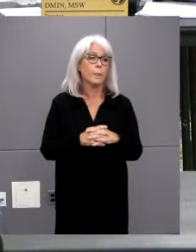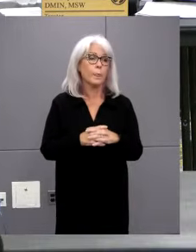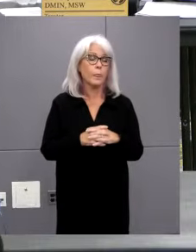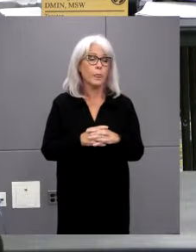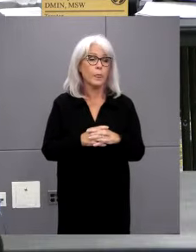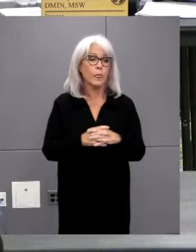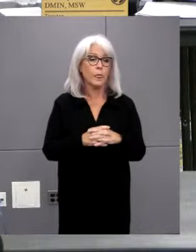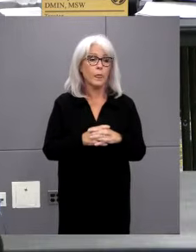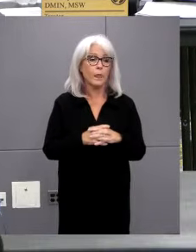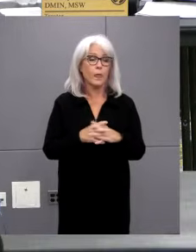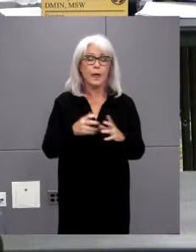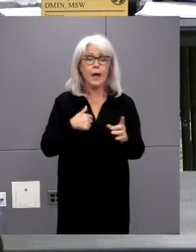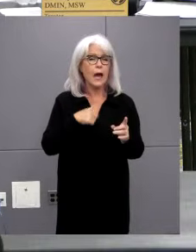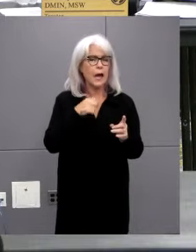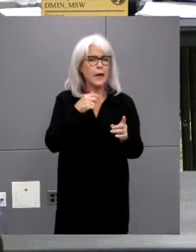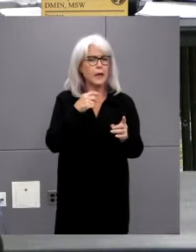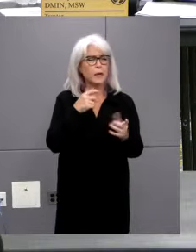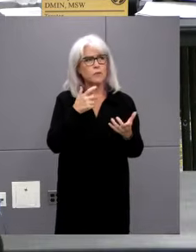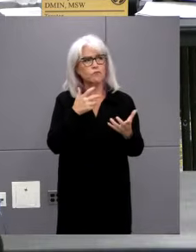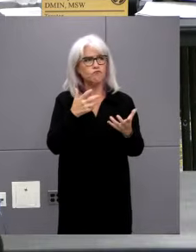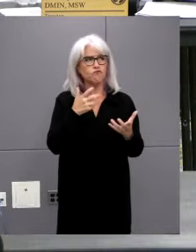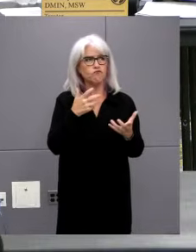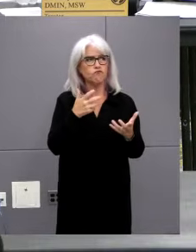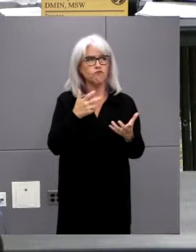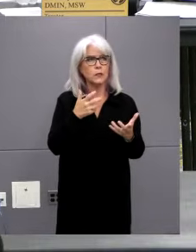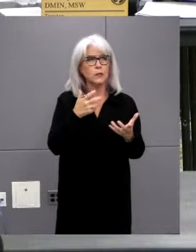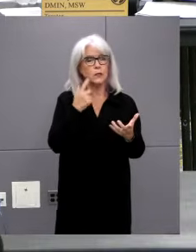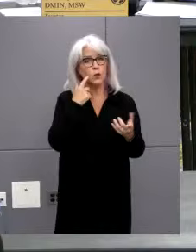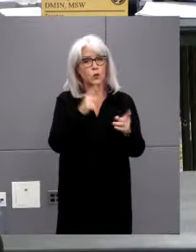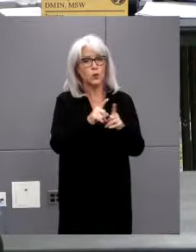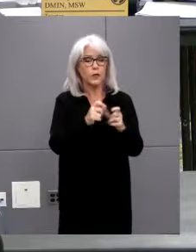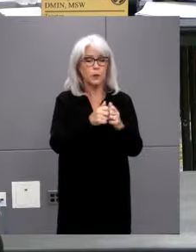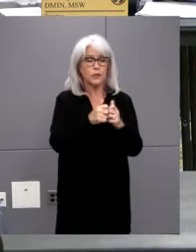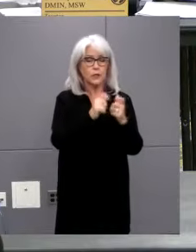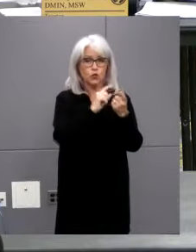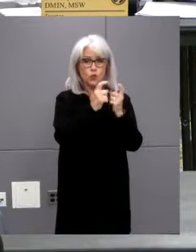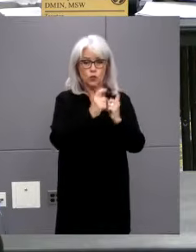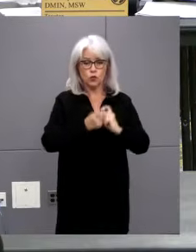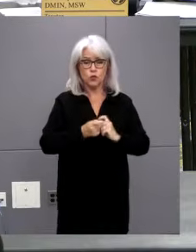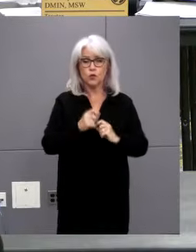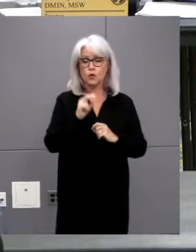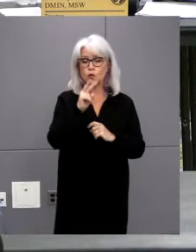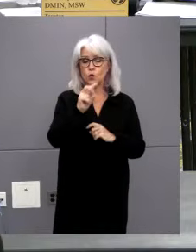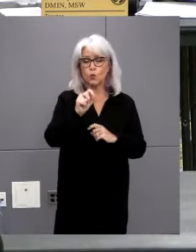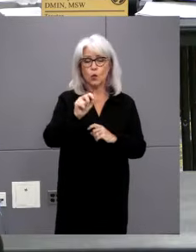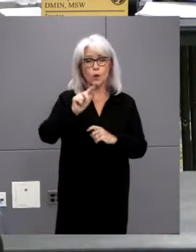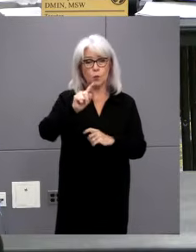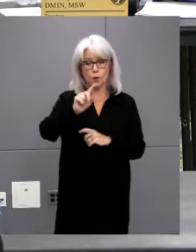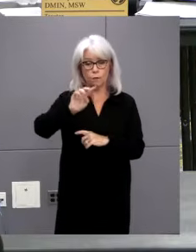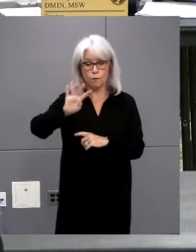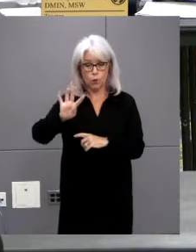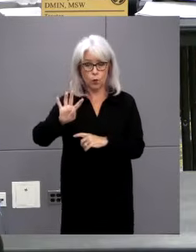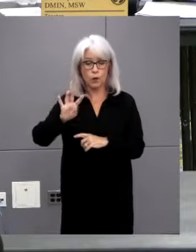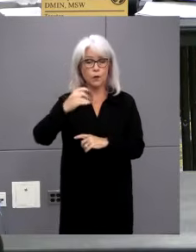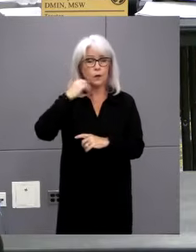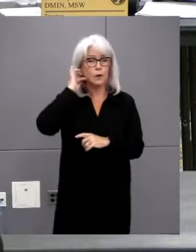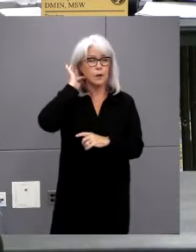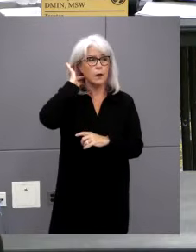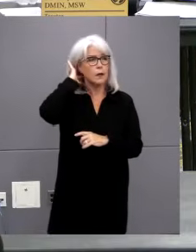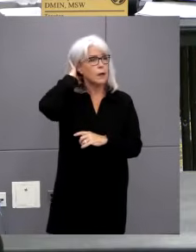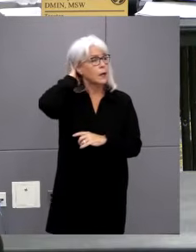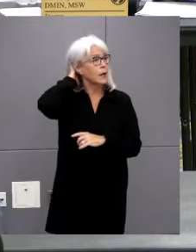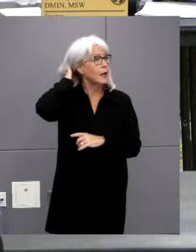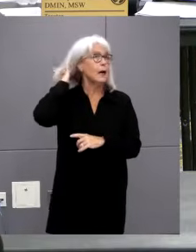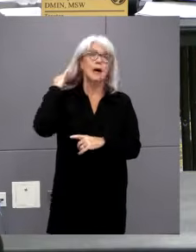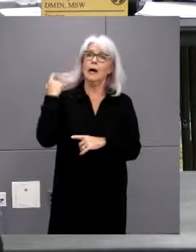I don't disagree with the changes, the amendments to 2.14. But I would like to